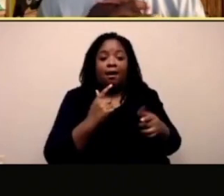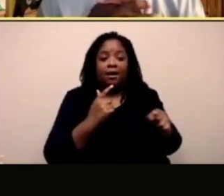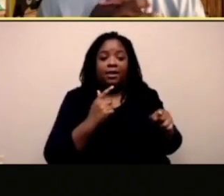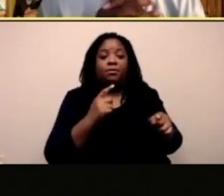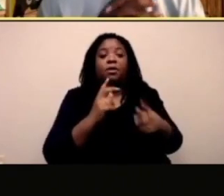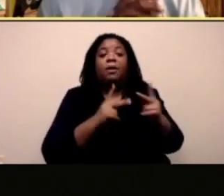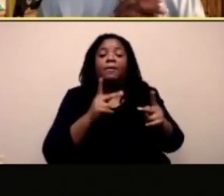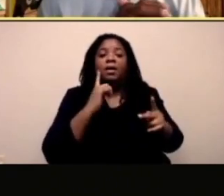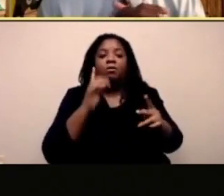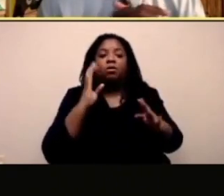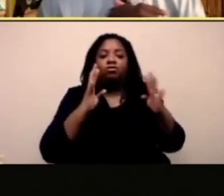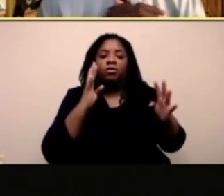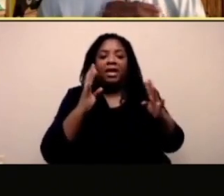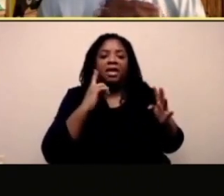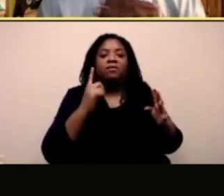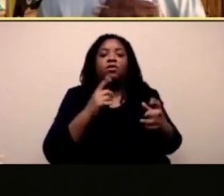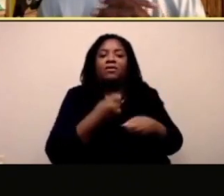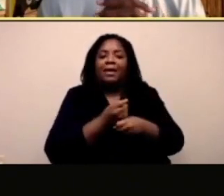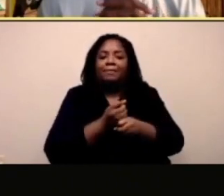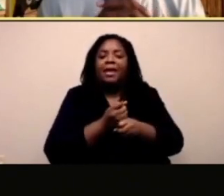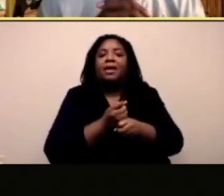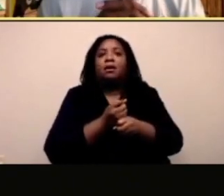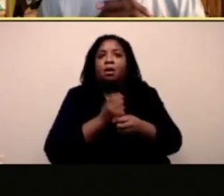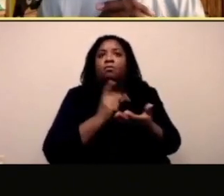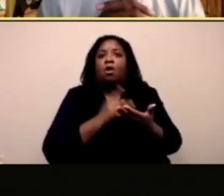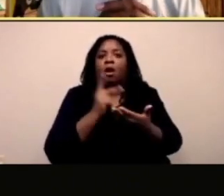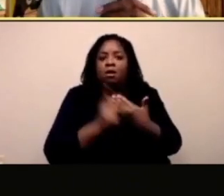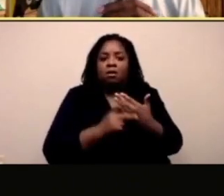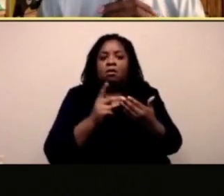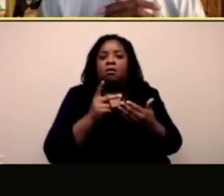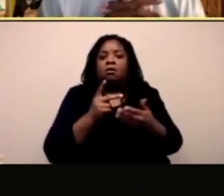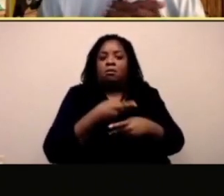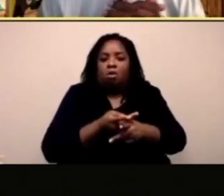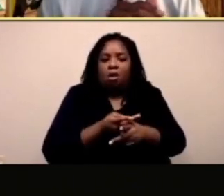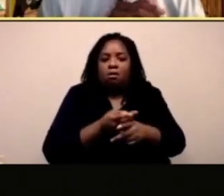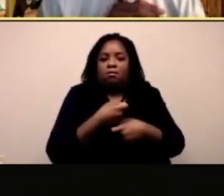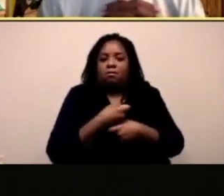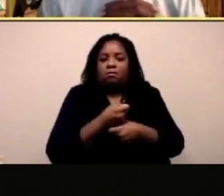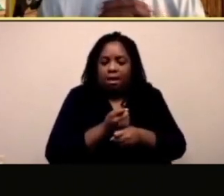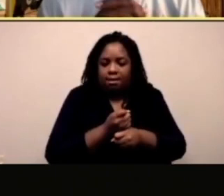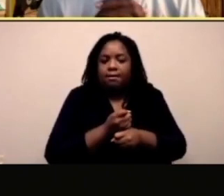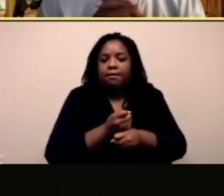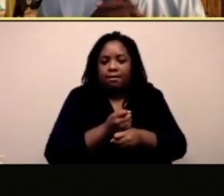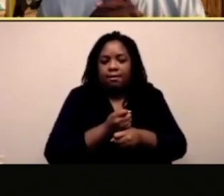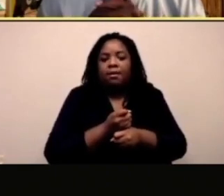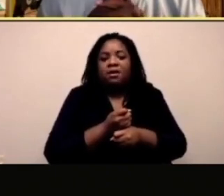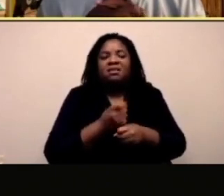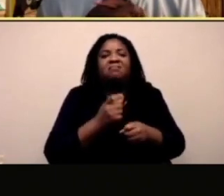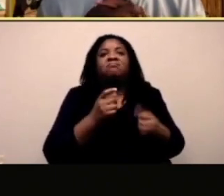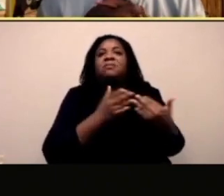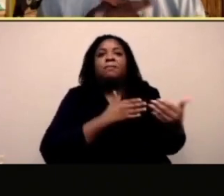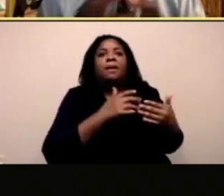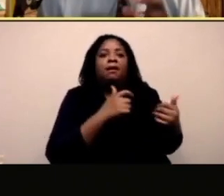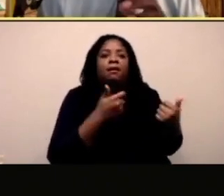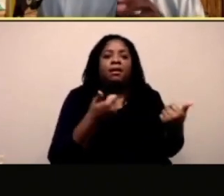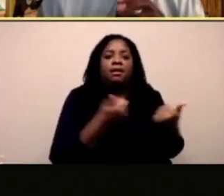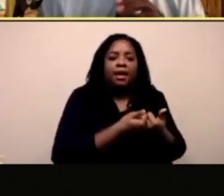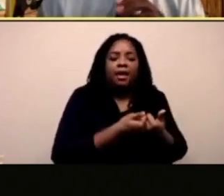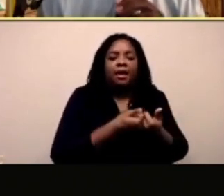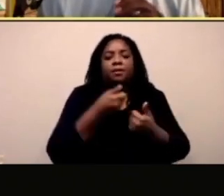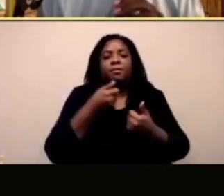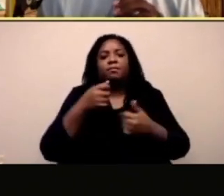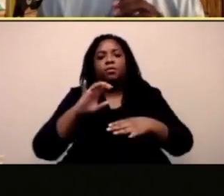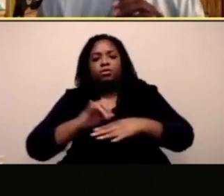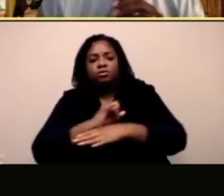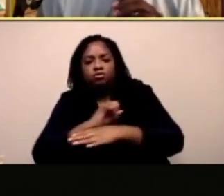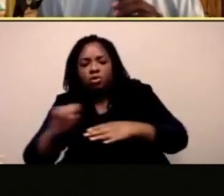to creatively create programmable products or games or instructions that